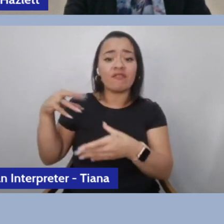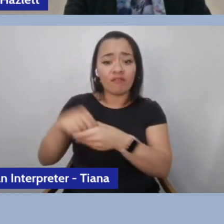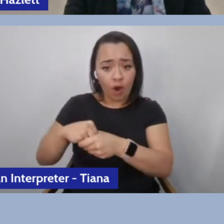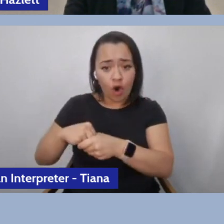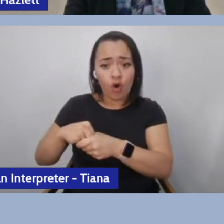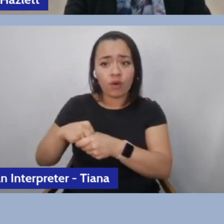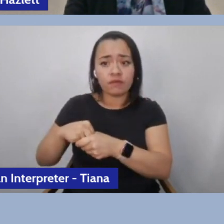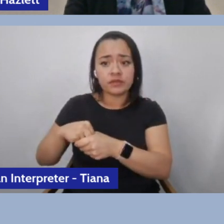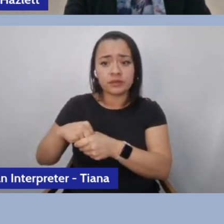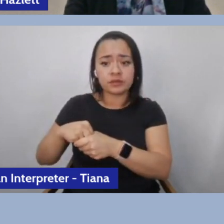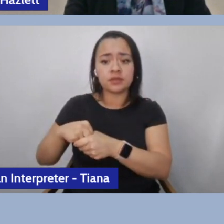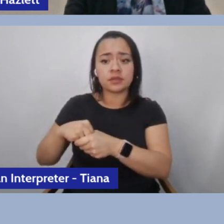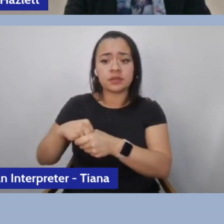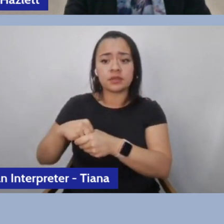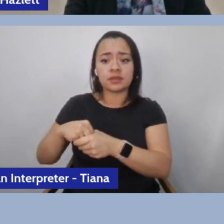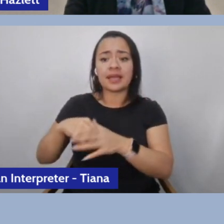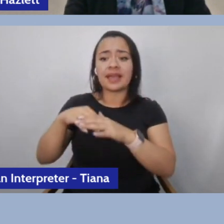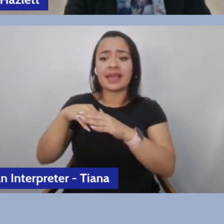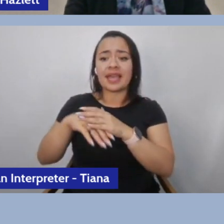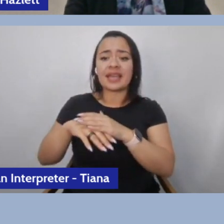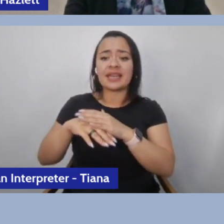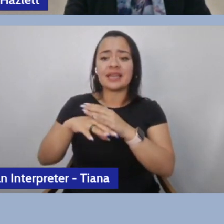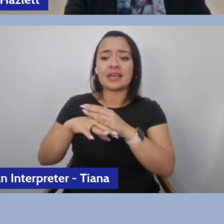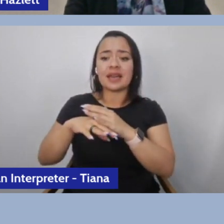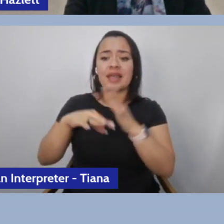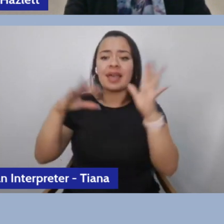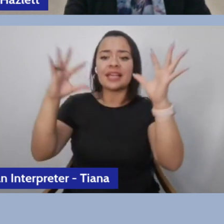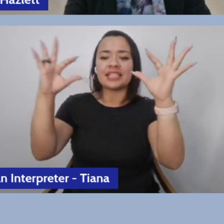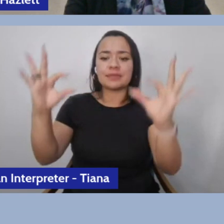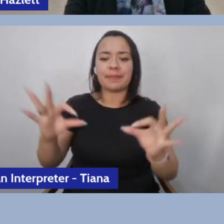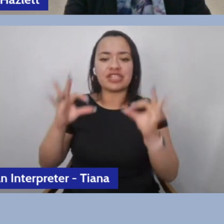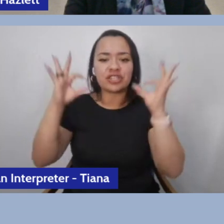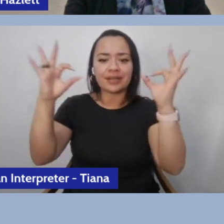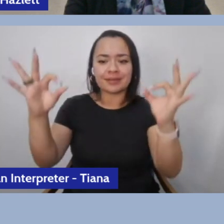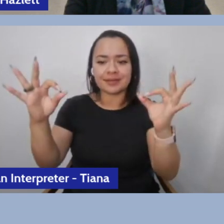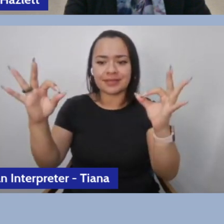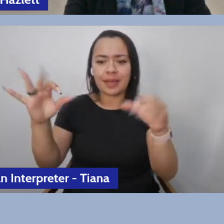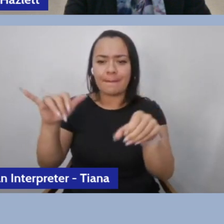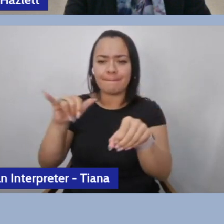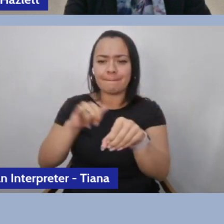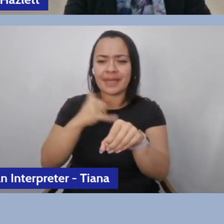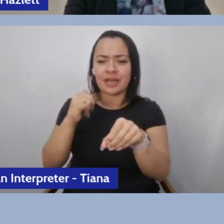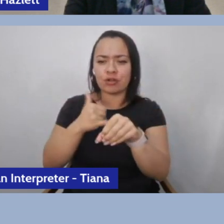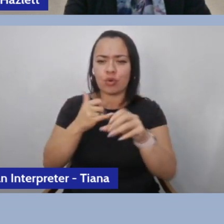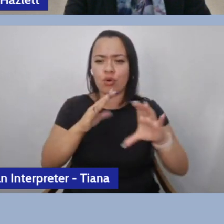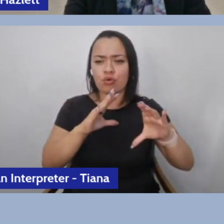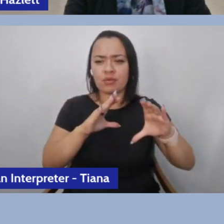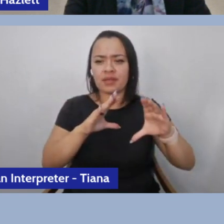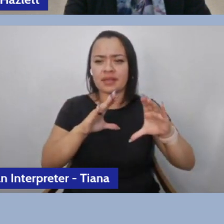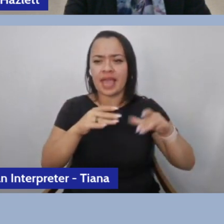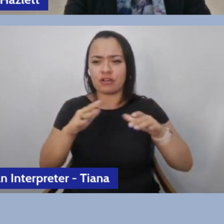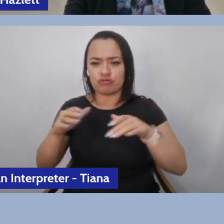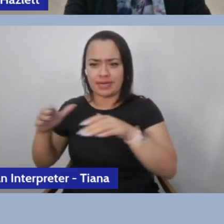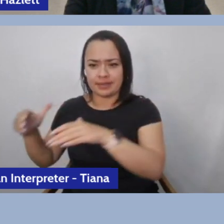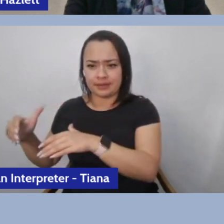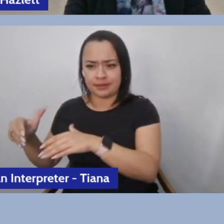specialist medical certification categories to all the languages currently testing is available?